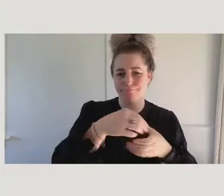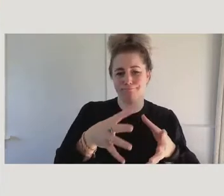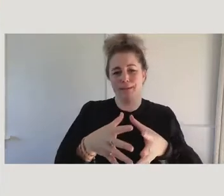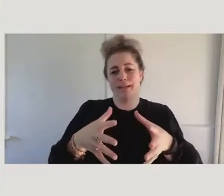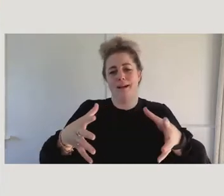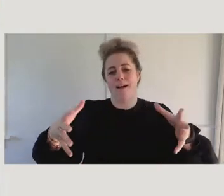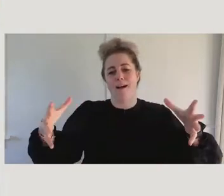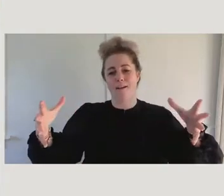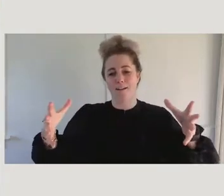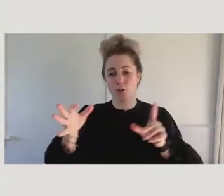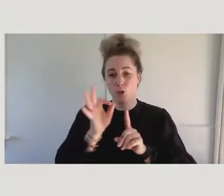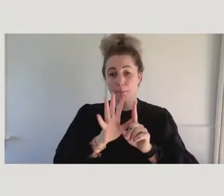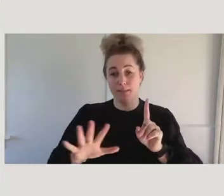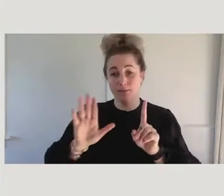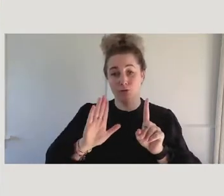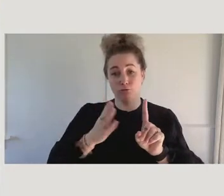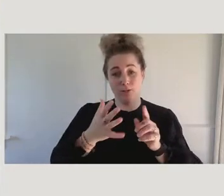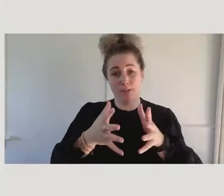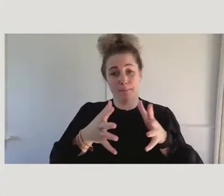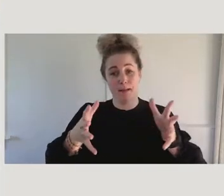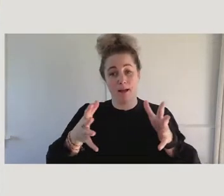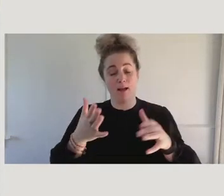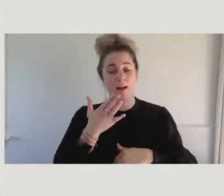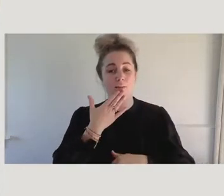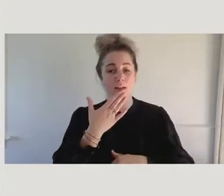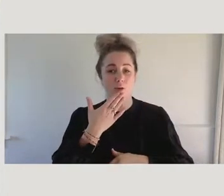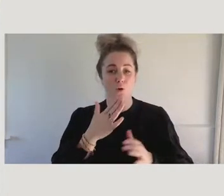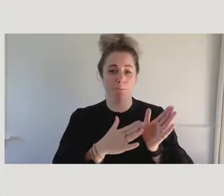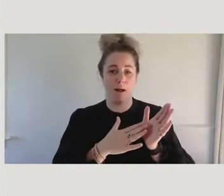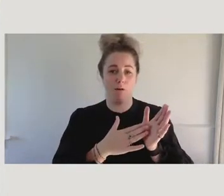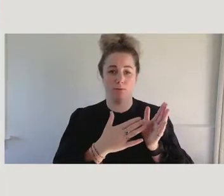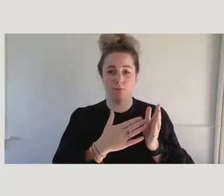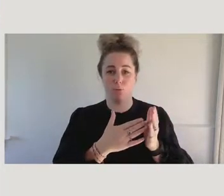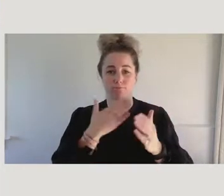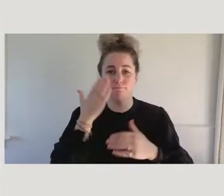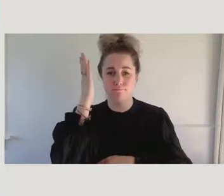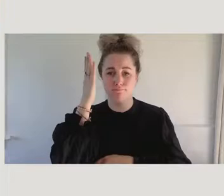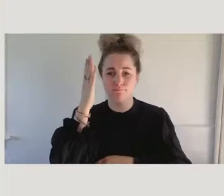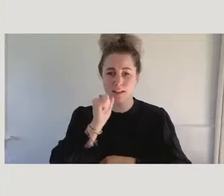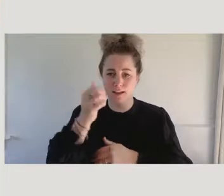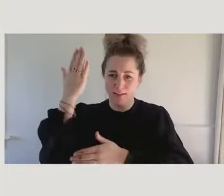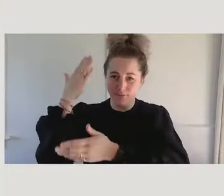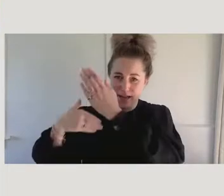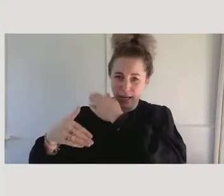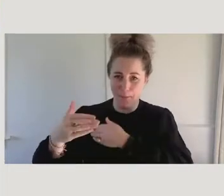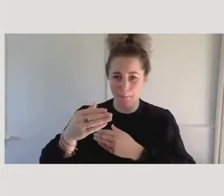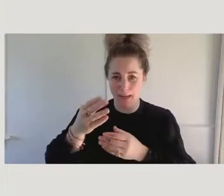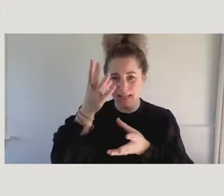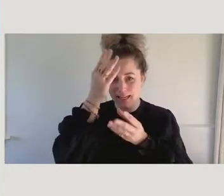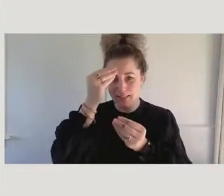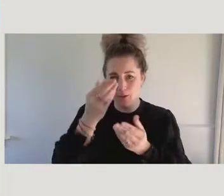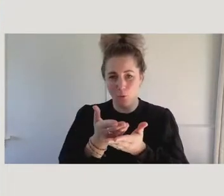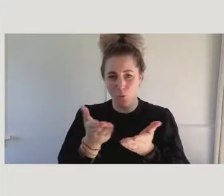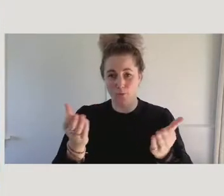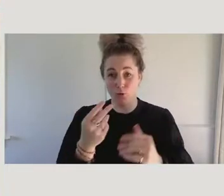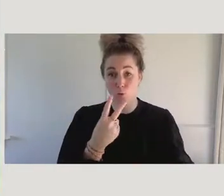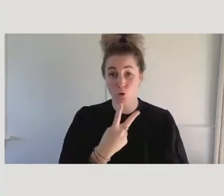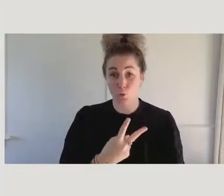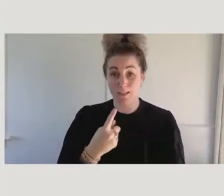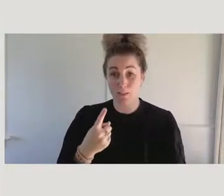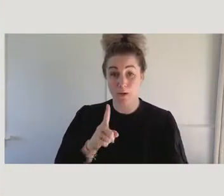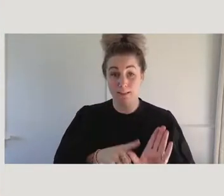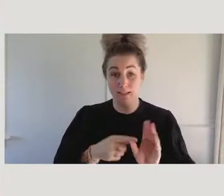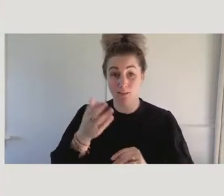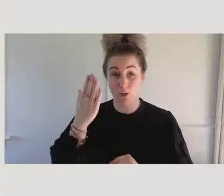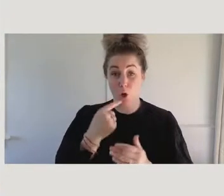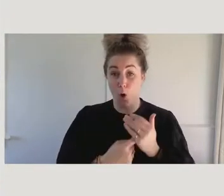strategy thank you Marilyn for that for that this is a lesson 21 years ago there were